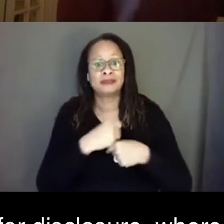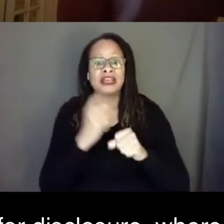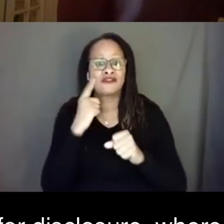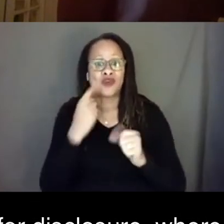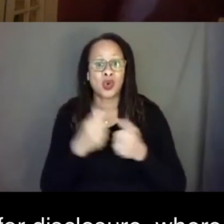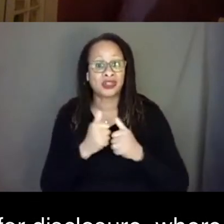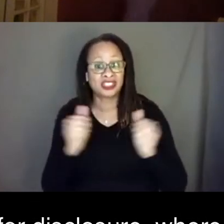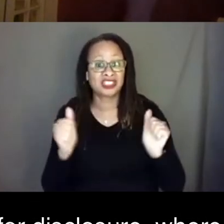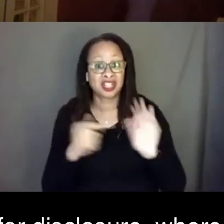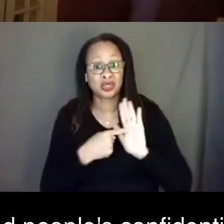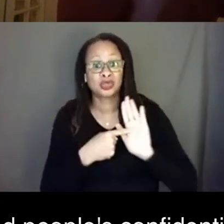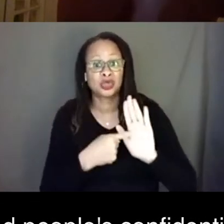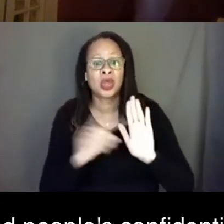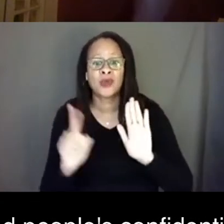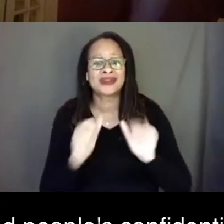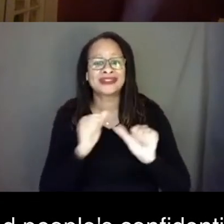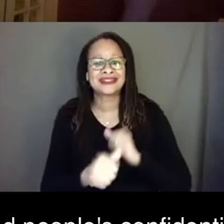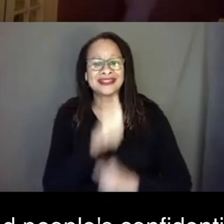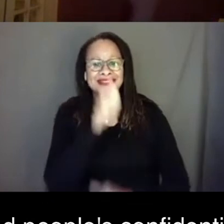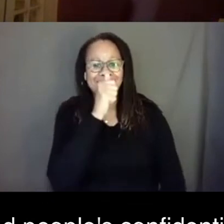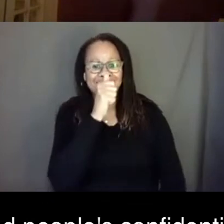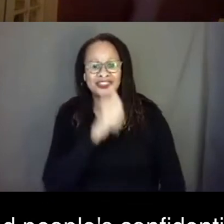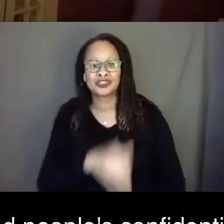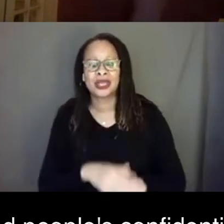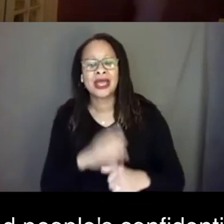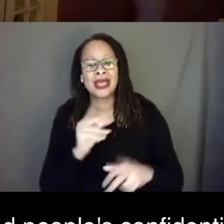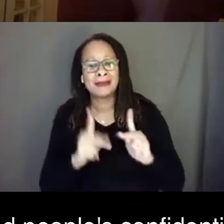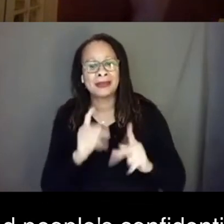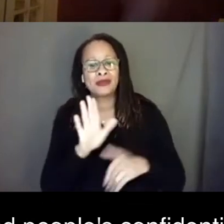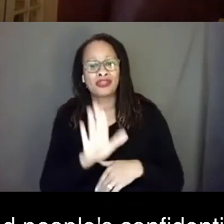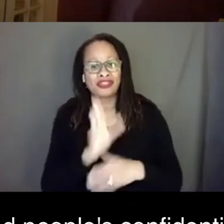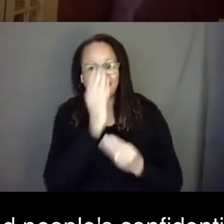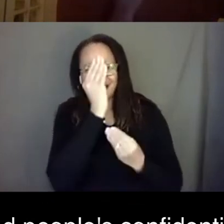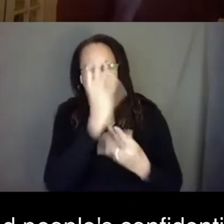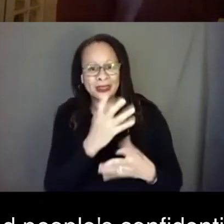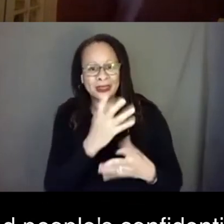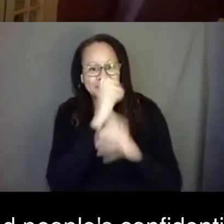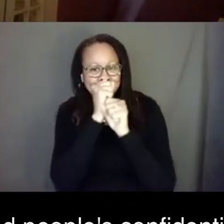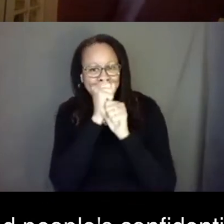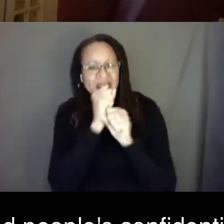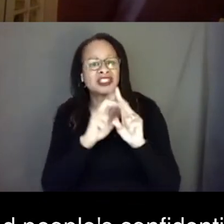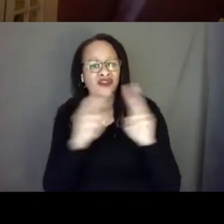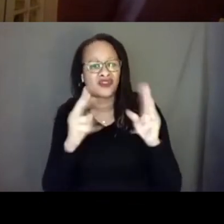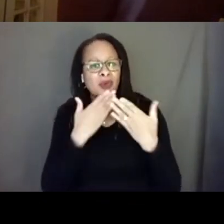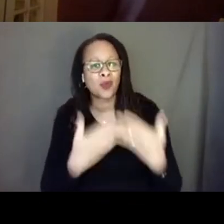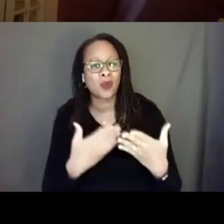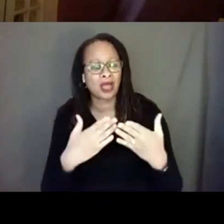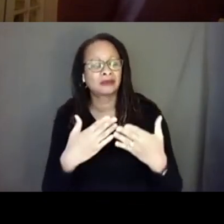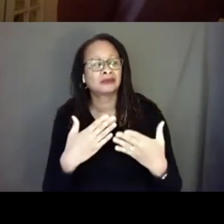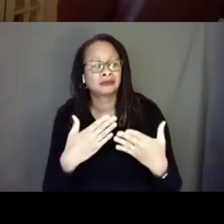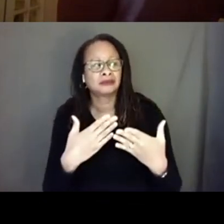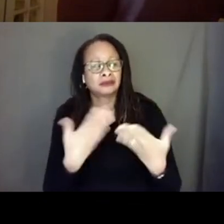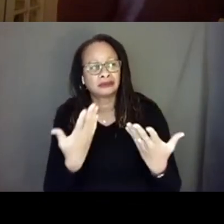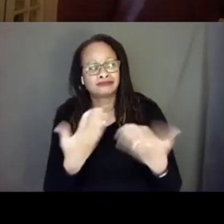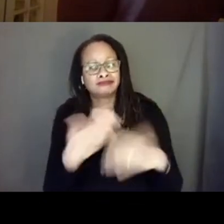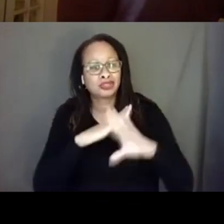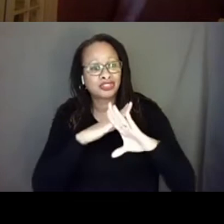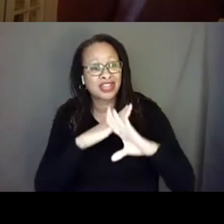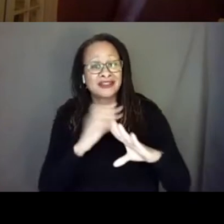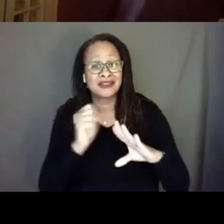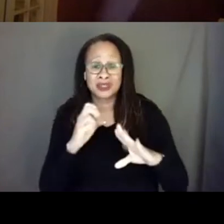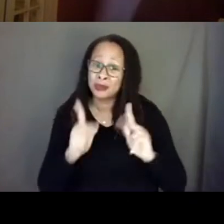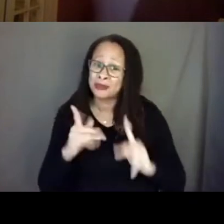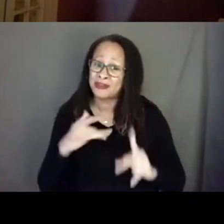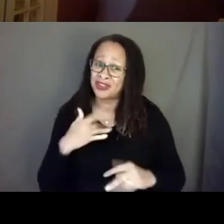it remains confidential and people's confidential information is well protected so that they're able to